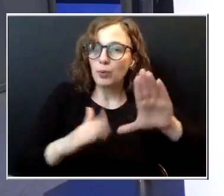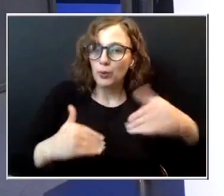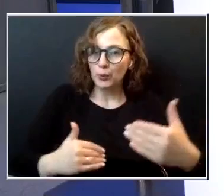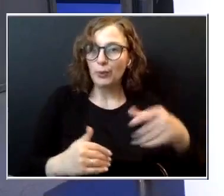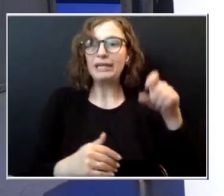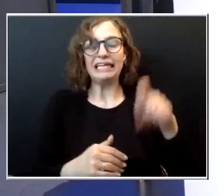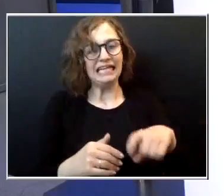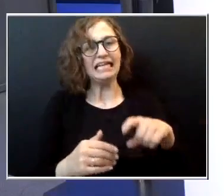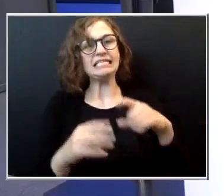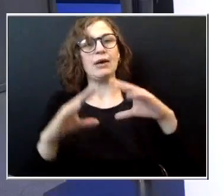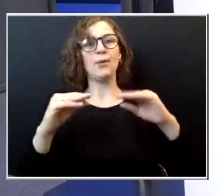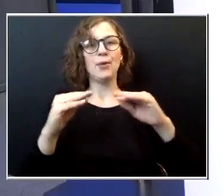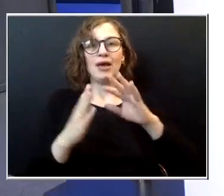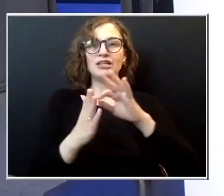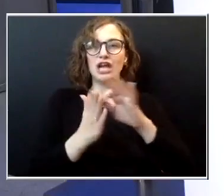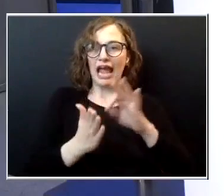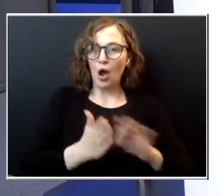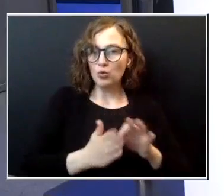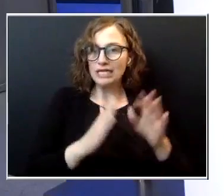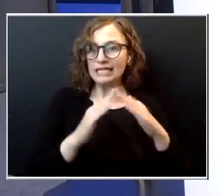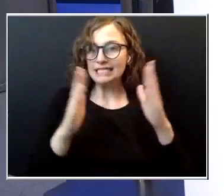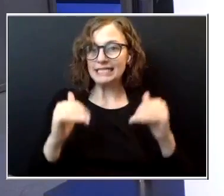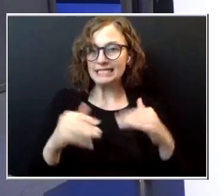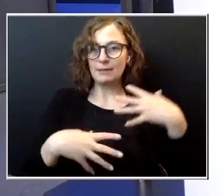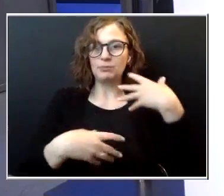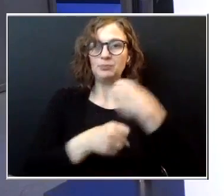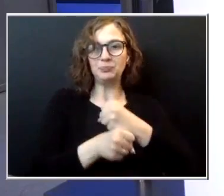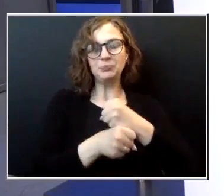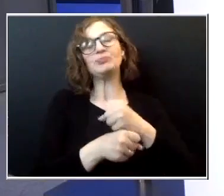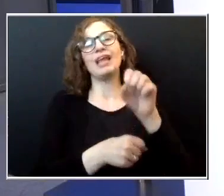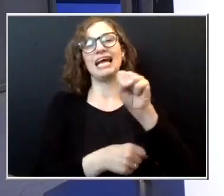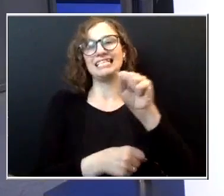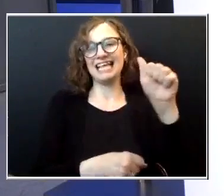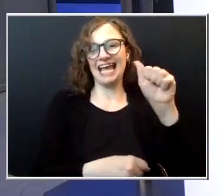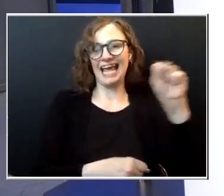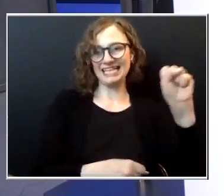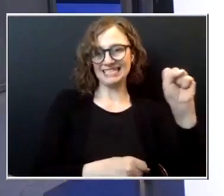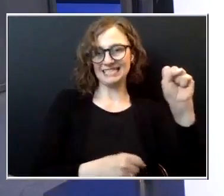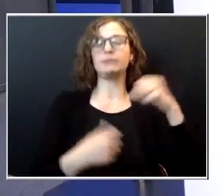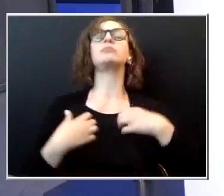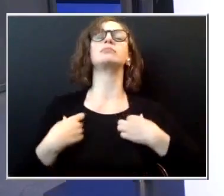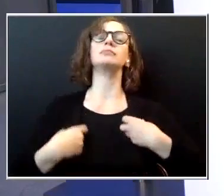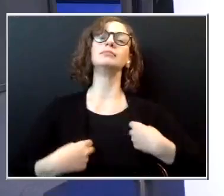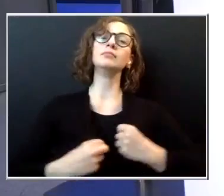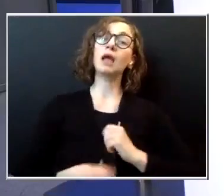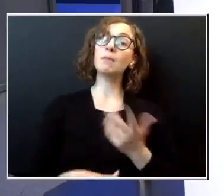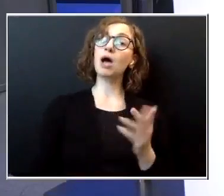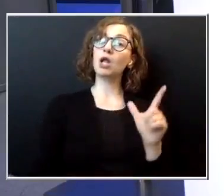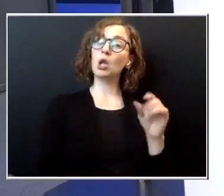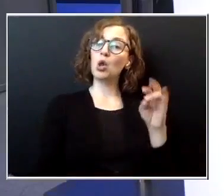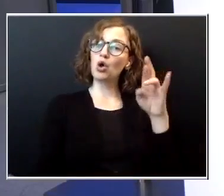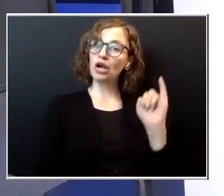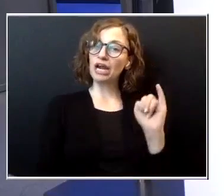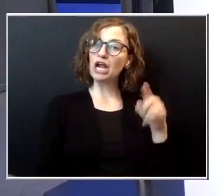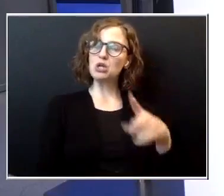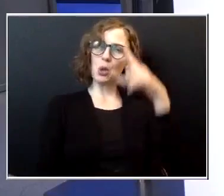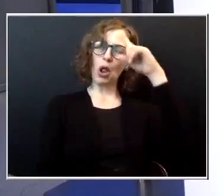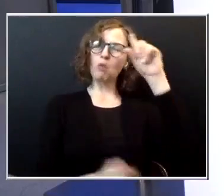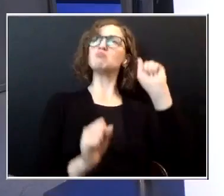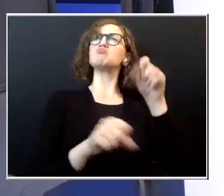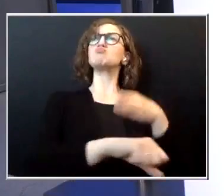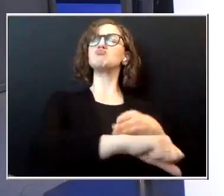is SAS. Certainly not a new idea, but Lori, you saw room for improvement. First, explain how a